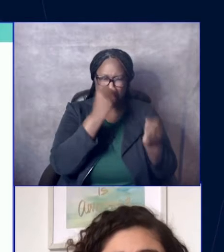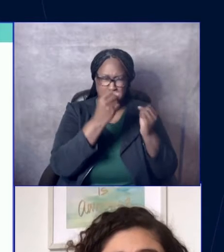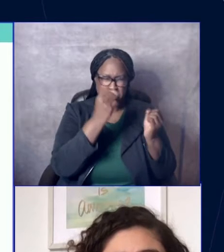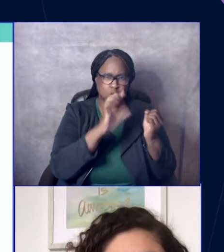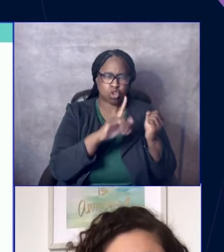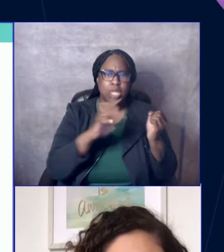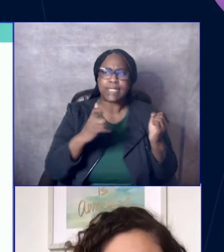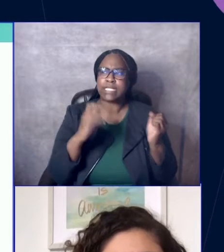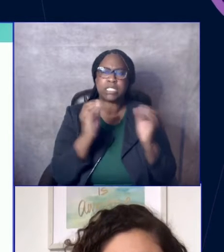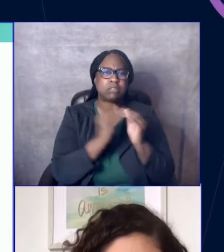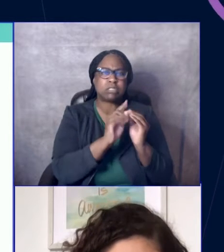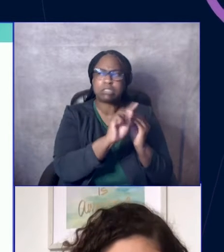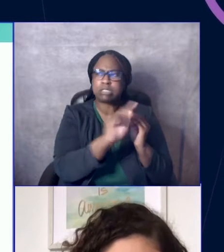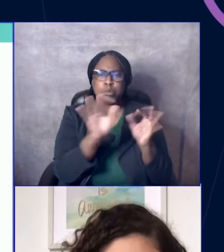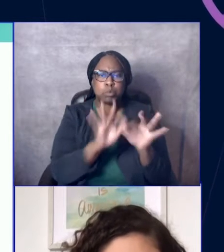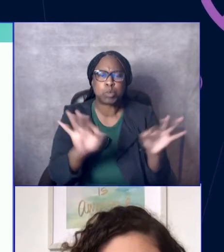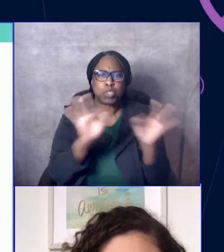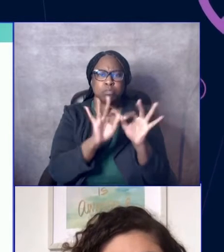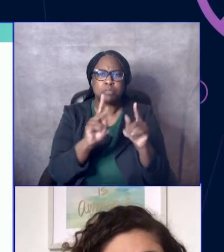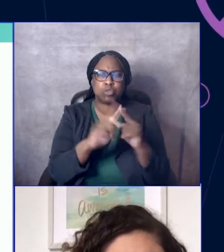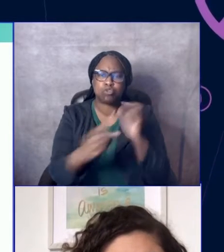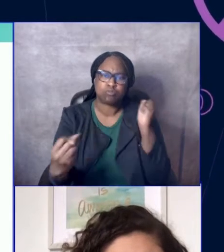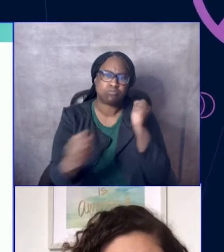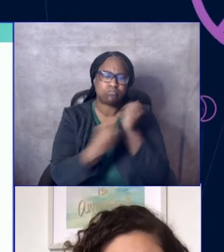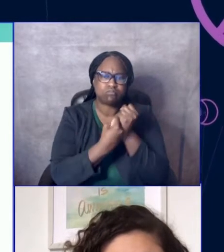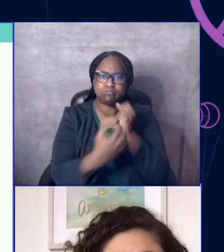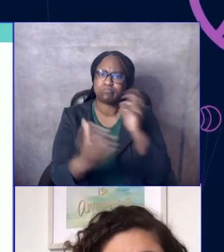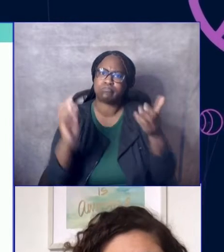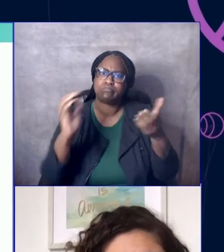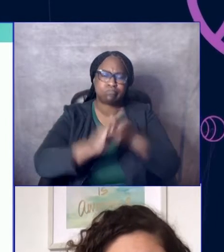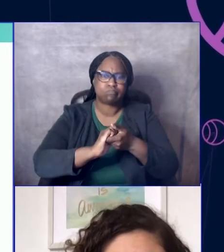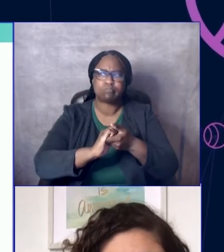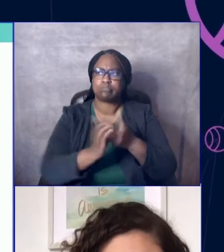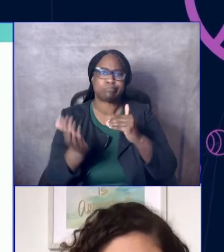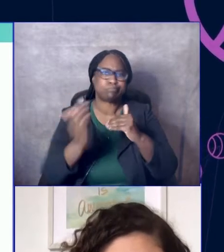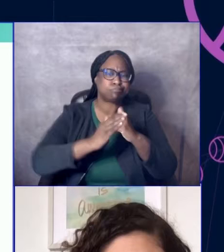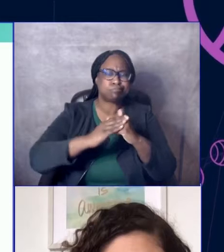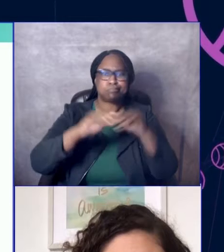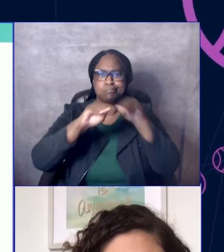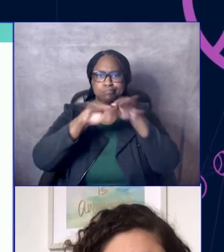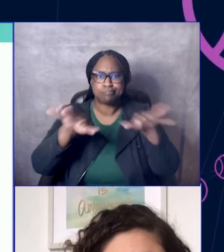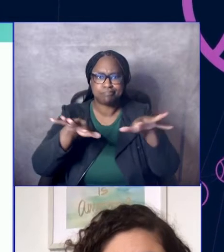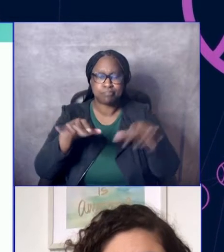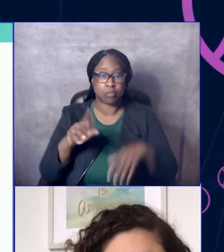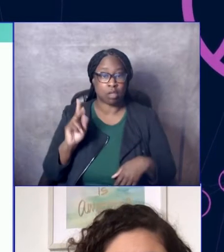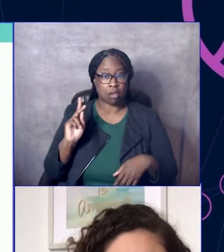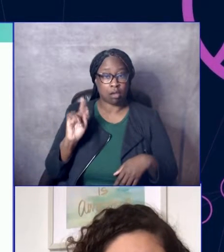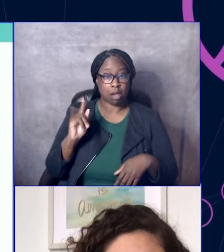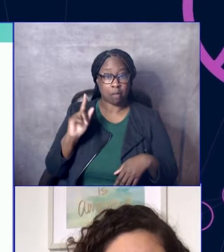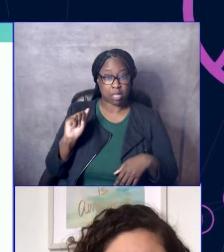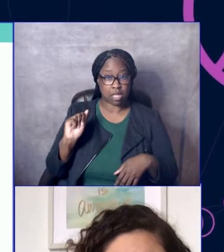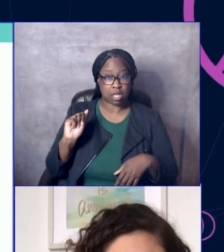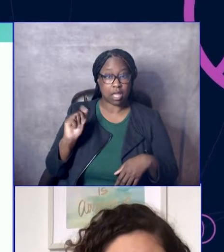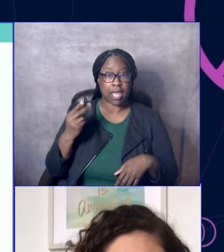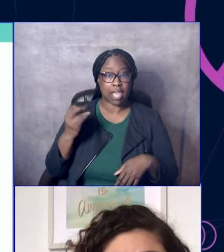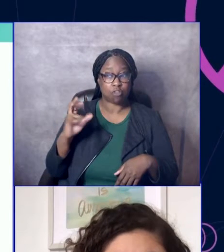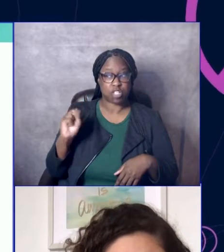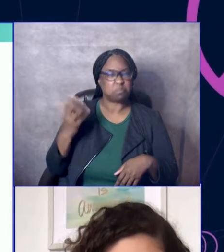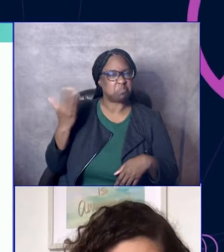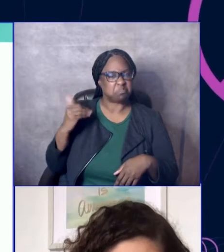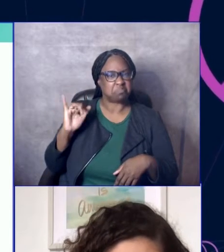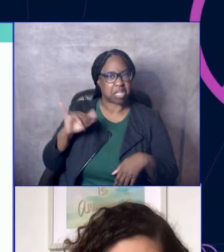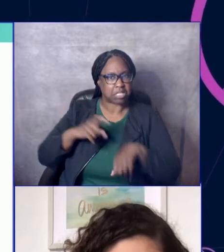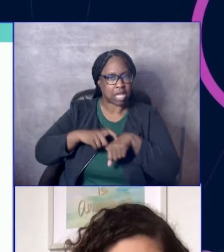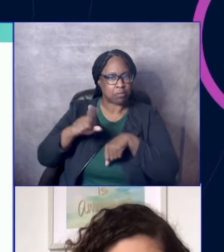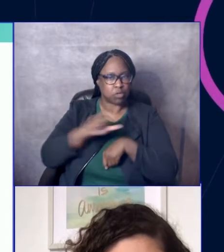to find key voices to amplify. We knew that then Senator Kamala Harris would get to ask questions of the head of ICE at a Senate